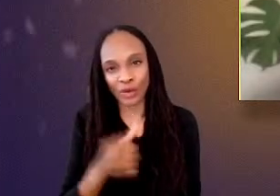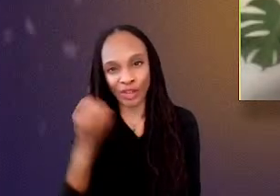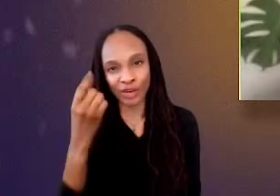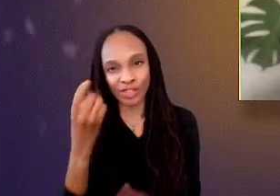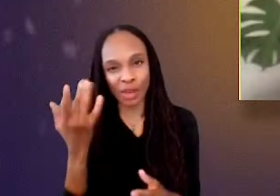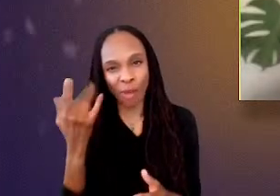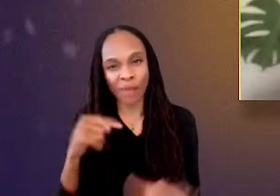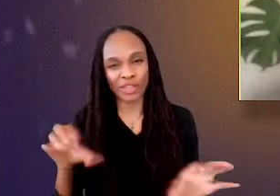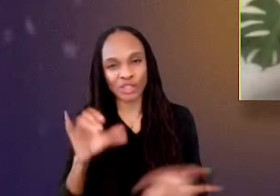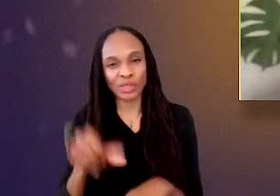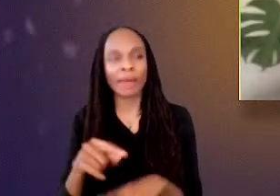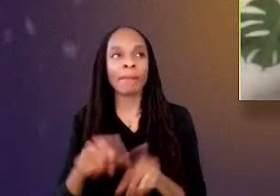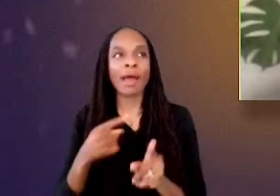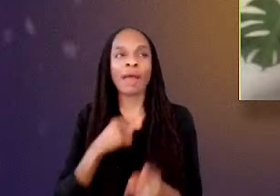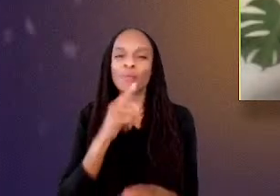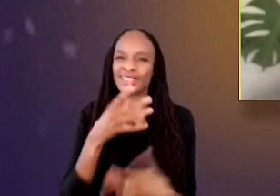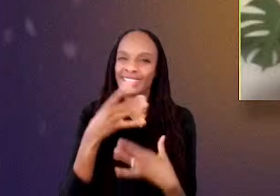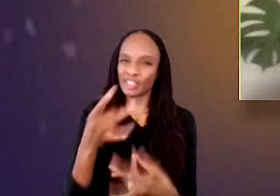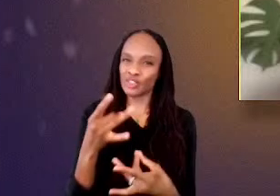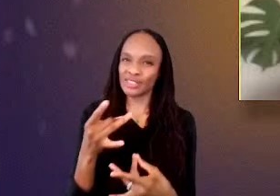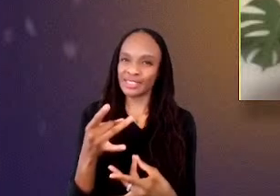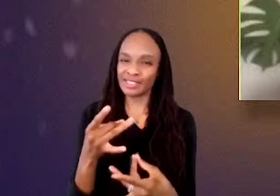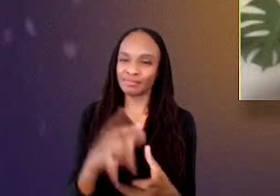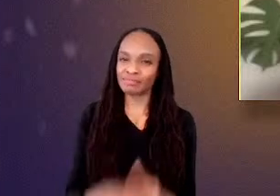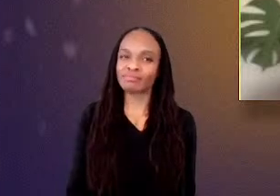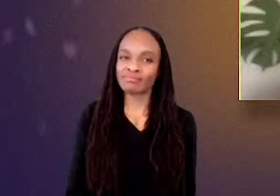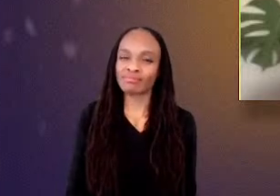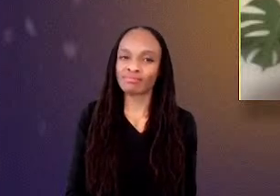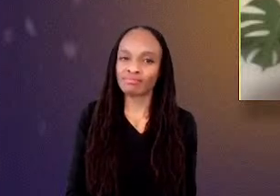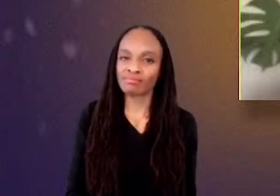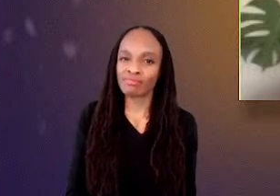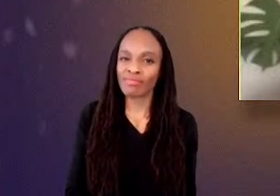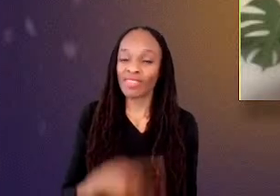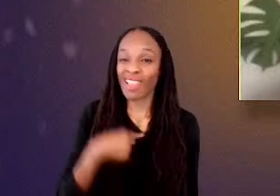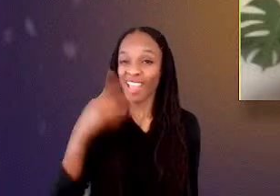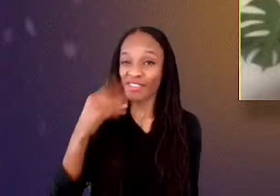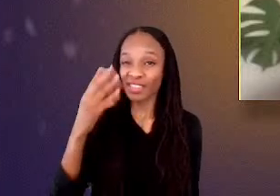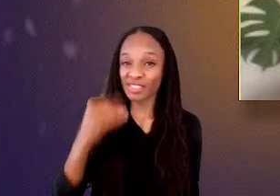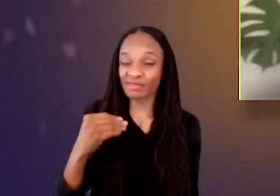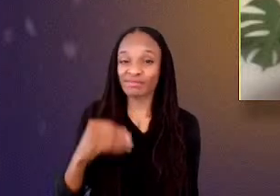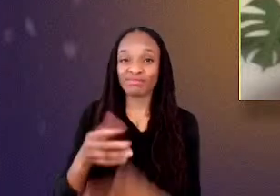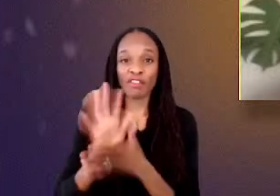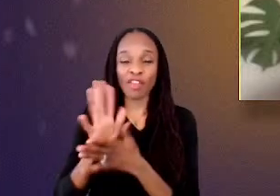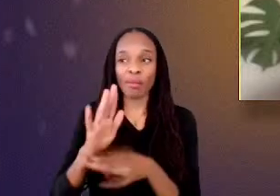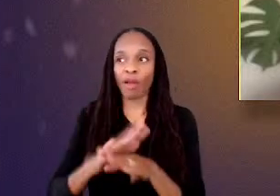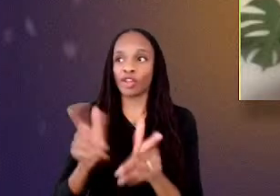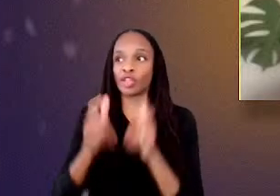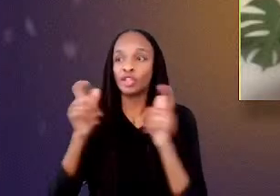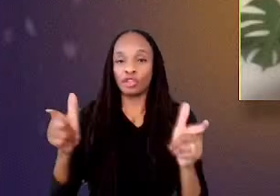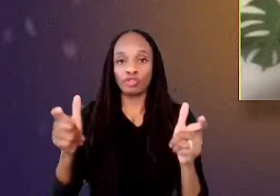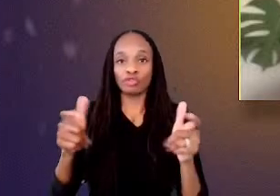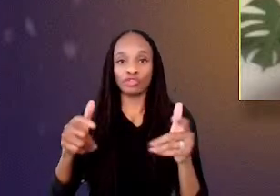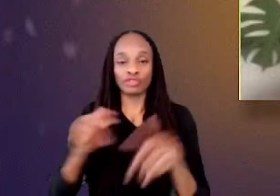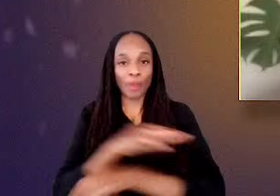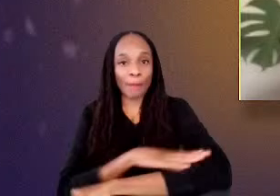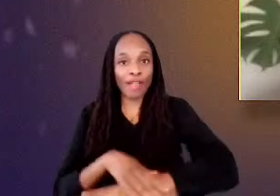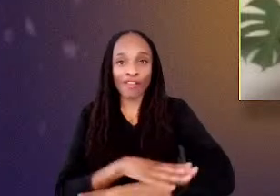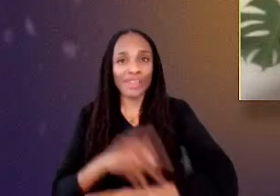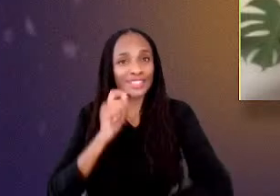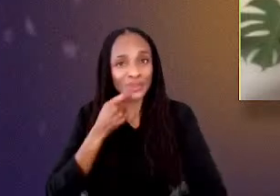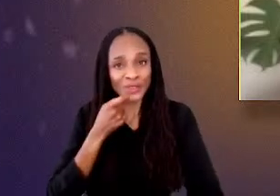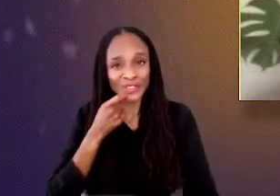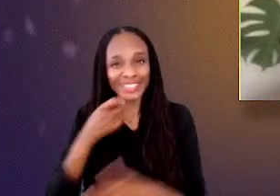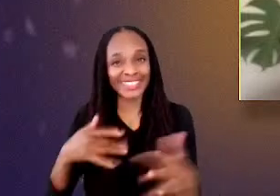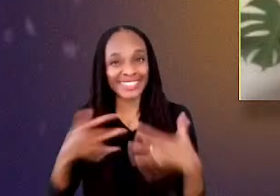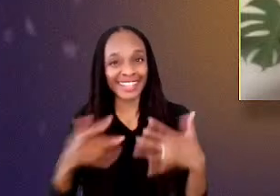in, you know, I have had films distributed on major platforms and it's really cool and exciting.